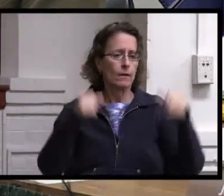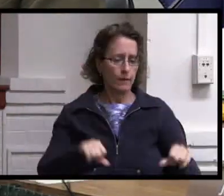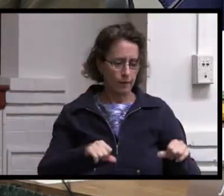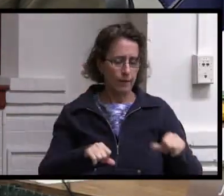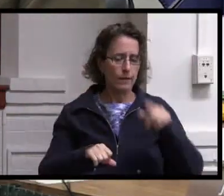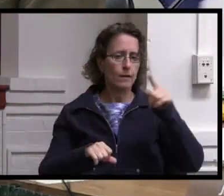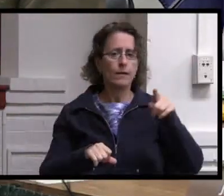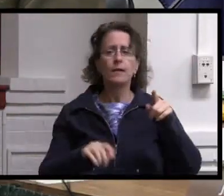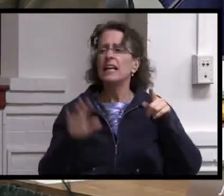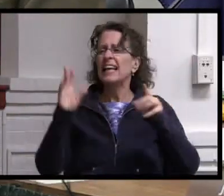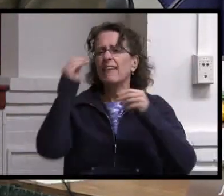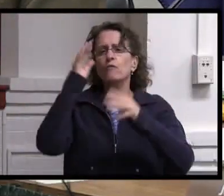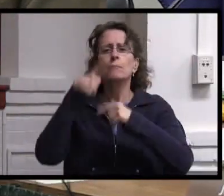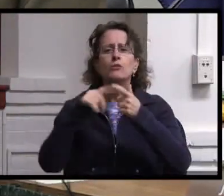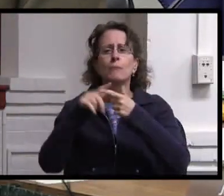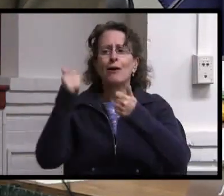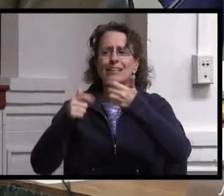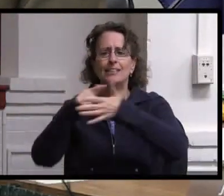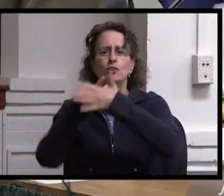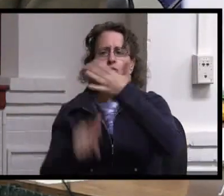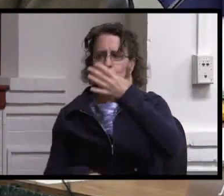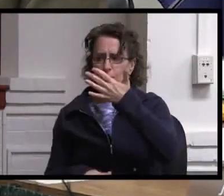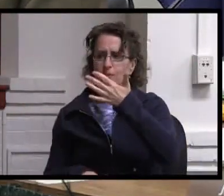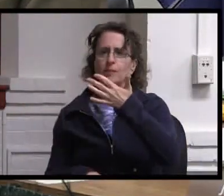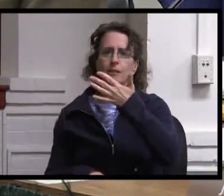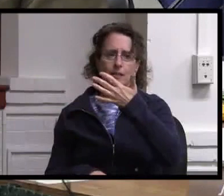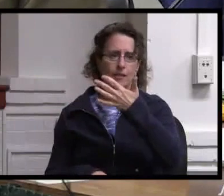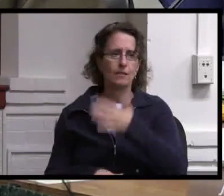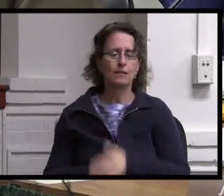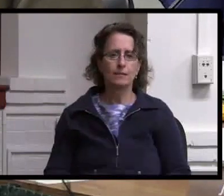that was in the Select Board notebook for this weekend.